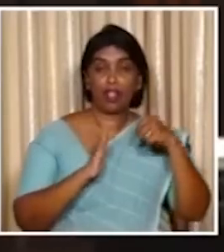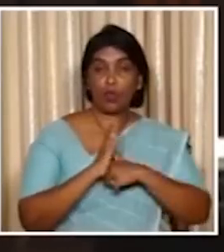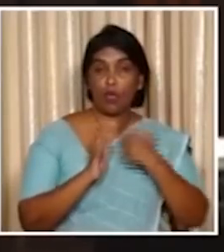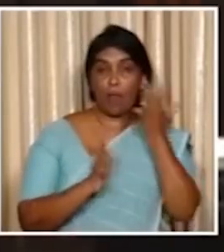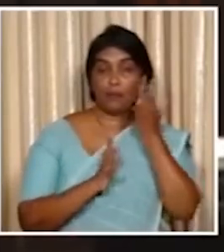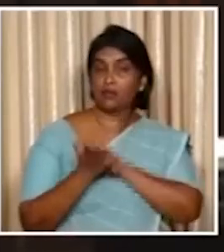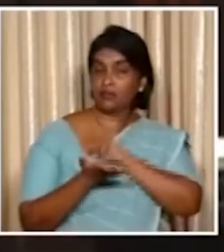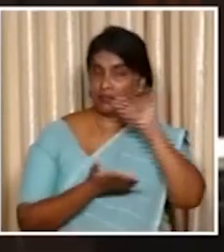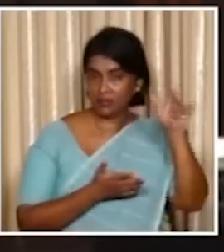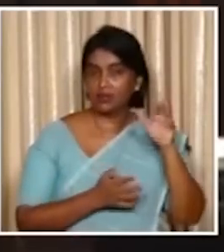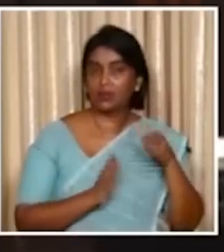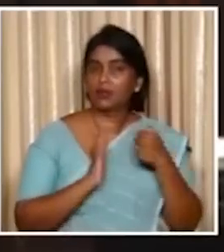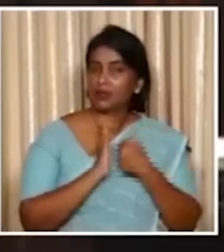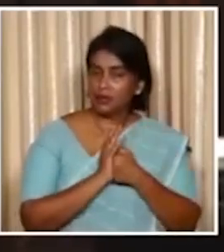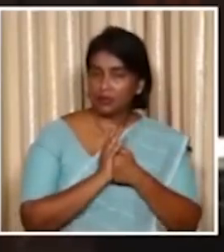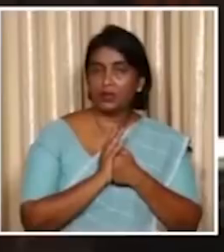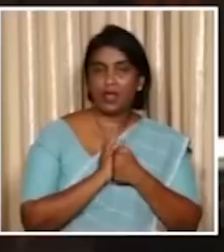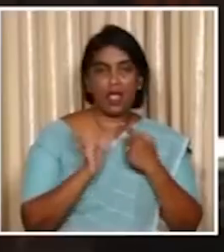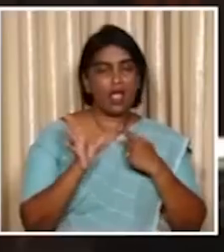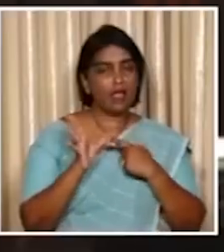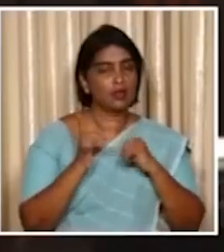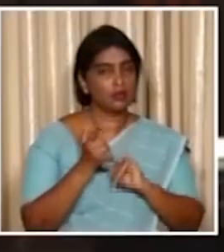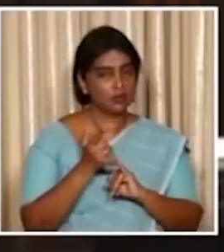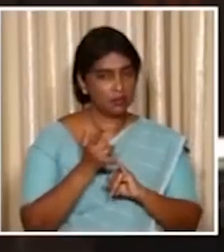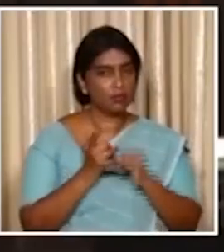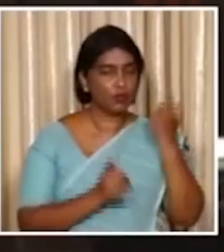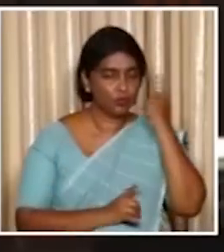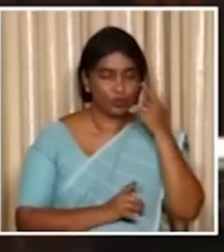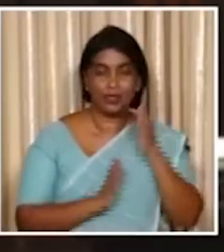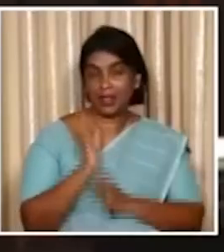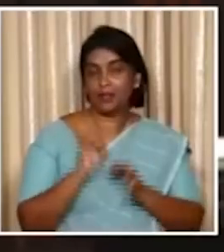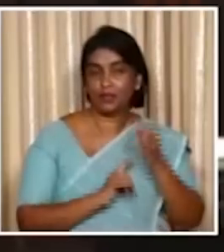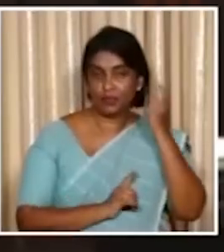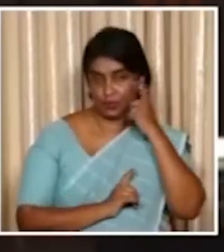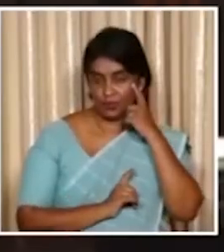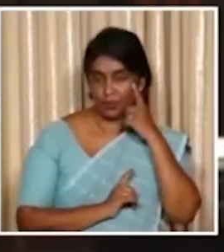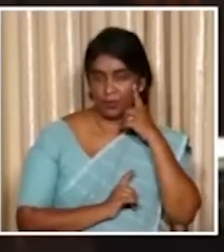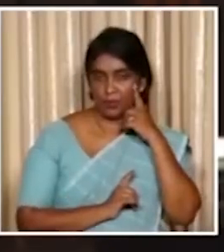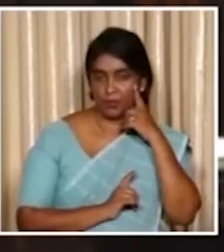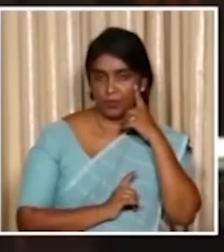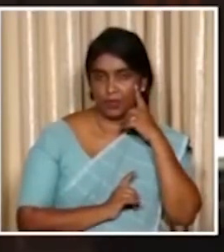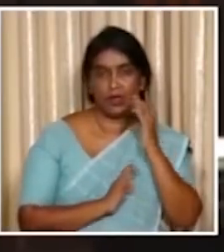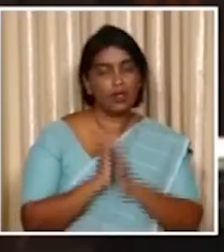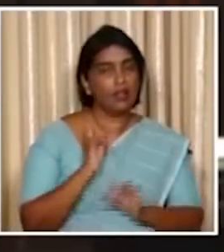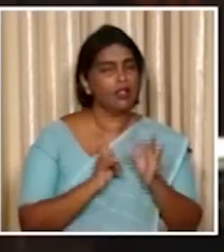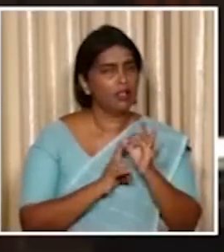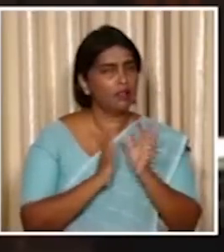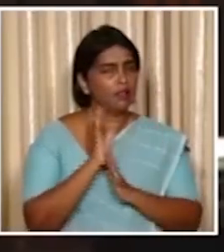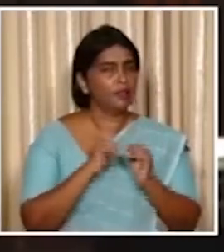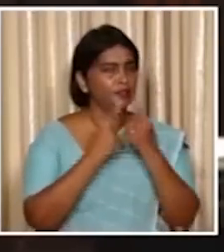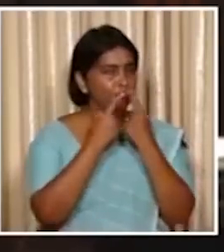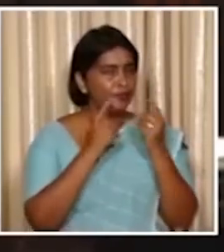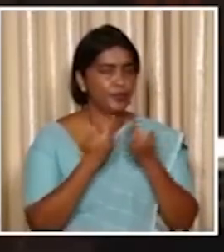you want. But in this chamber, since 10 a.m., various members of this house were allowed to raise their issues and concerns